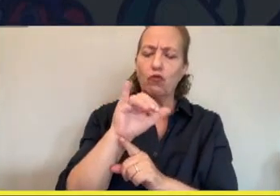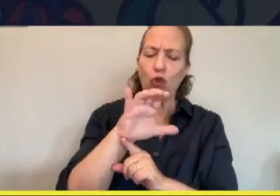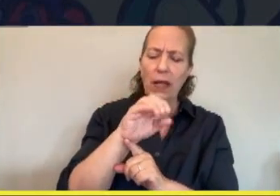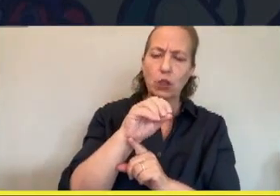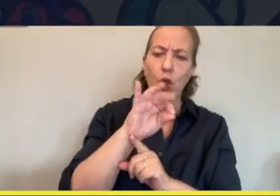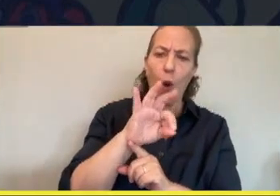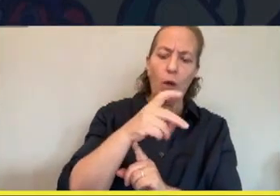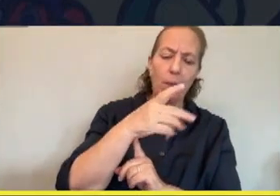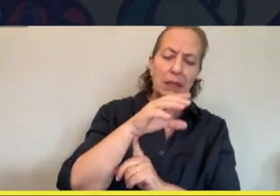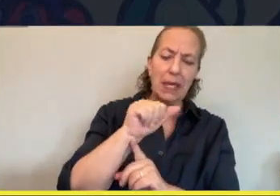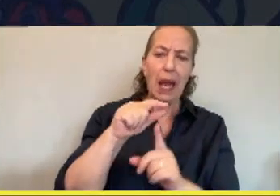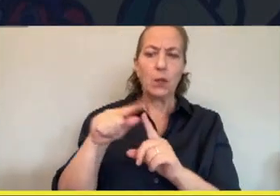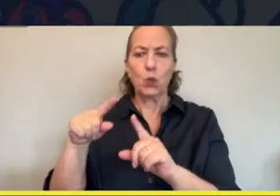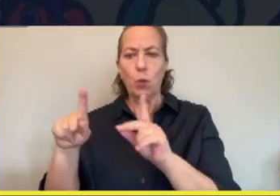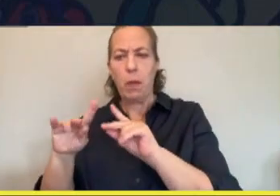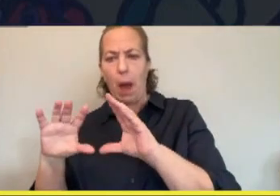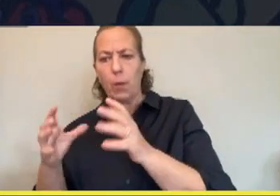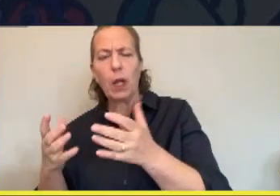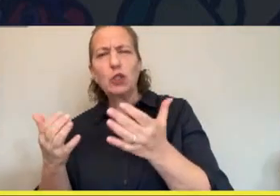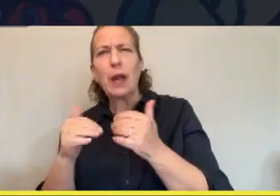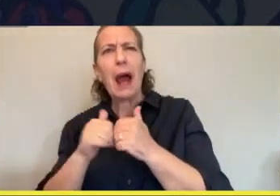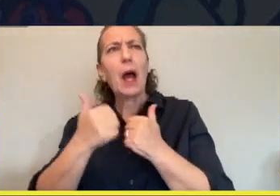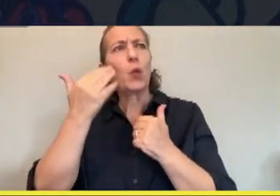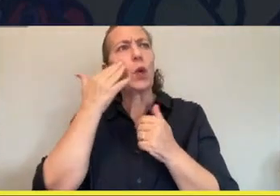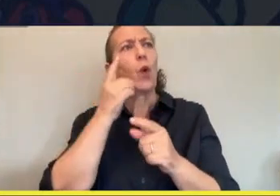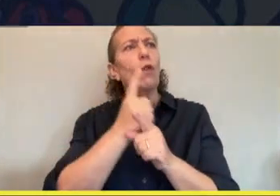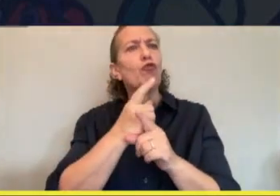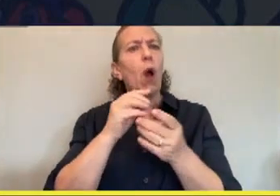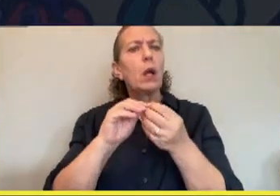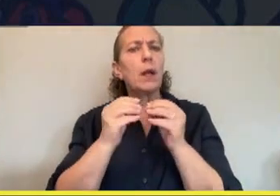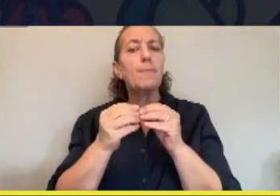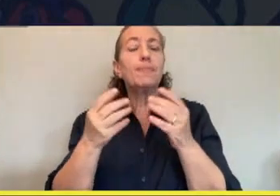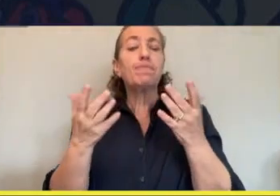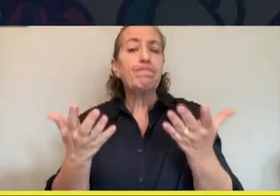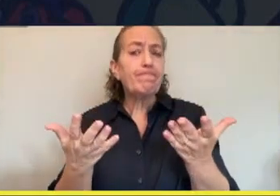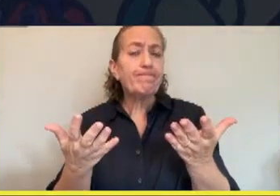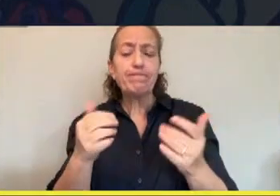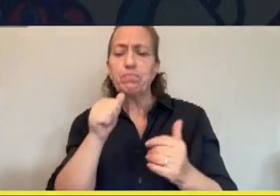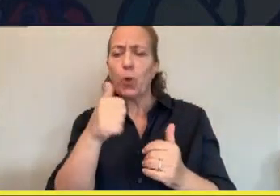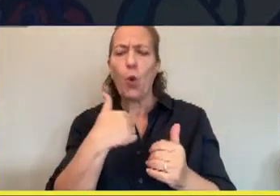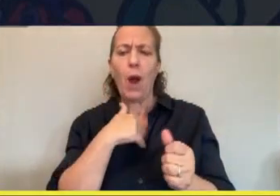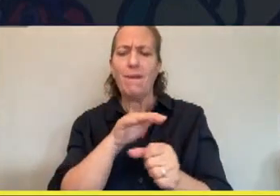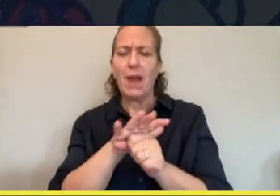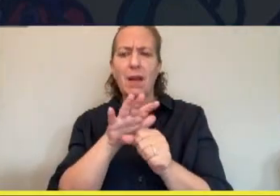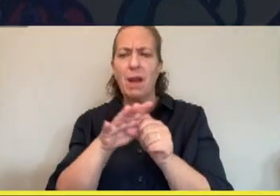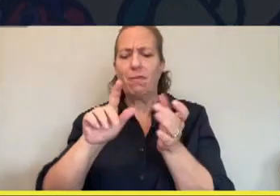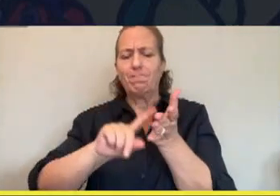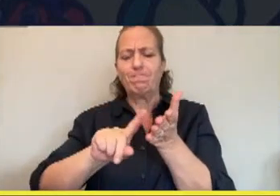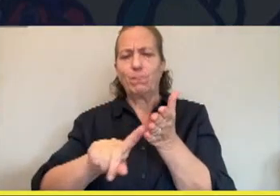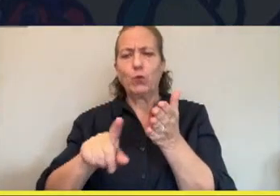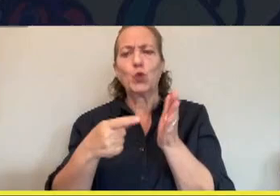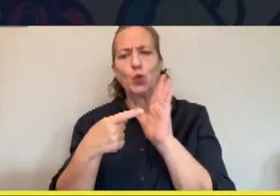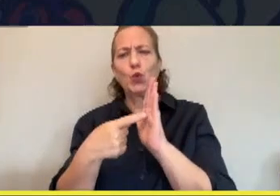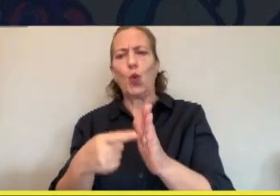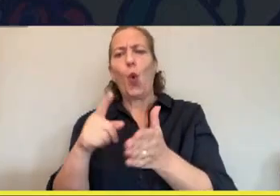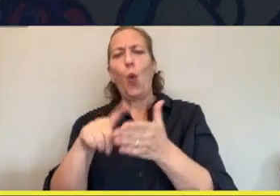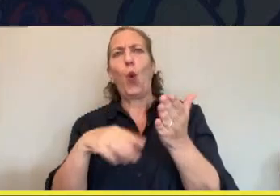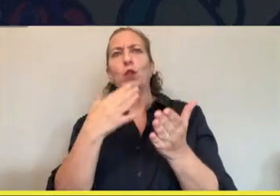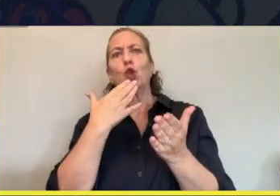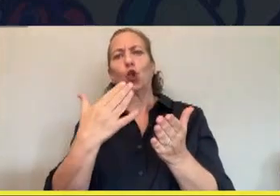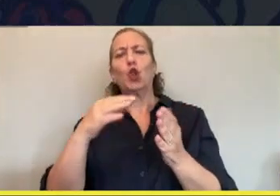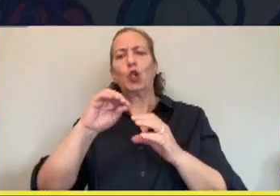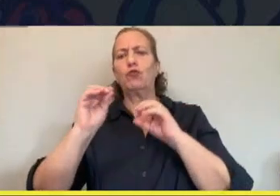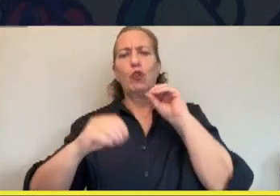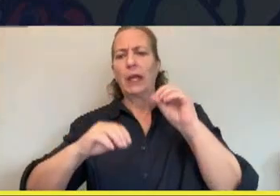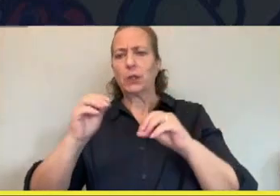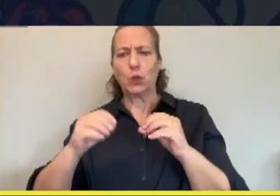How do we know what the right number is? We don't really have good studies that show, what is needed in terms of ratio, or where